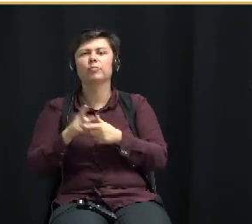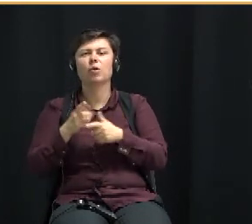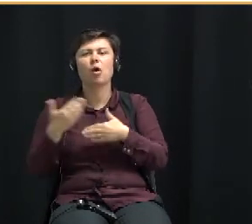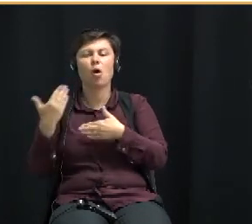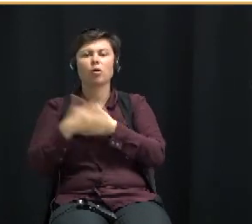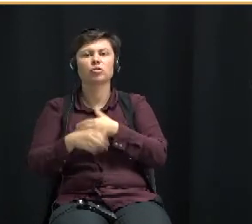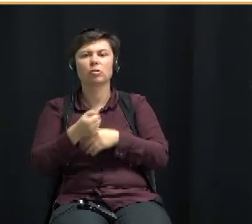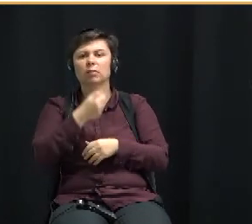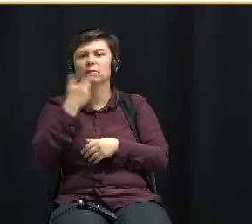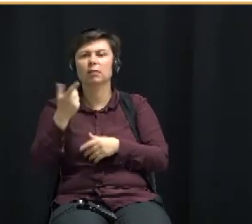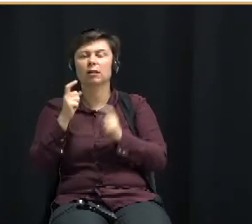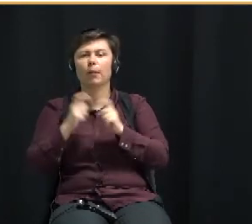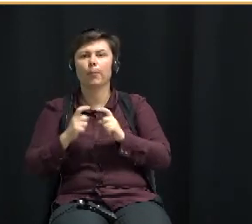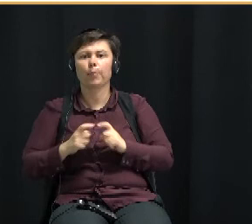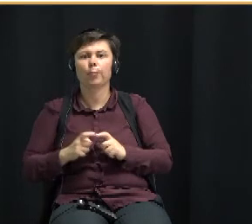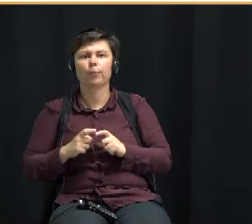last